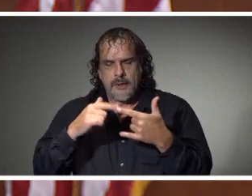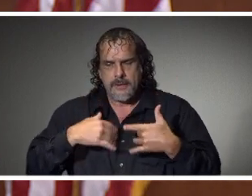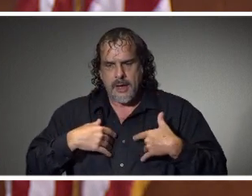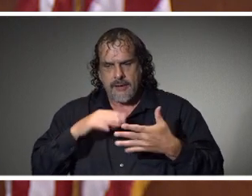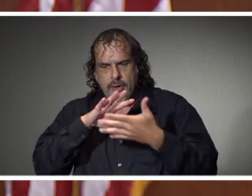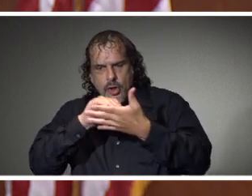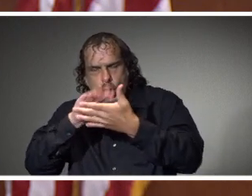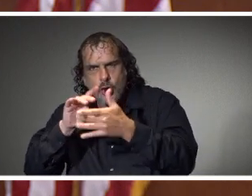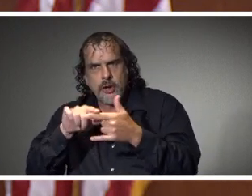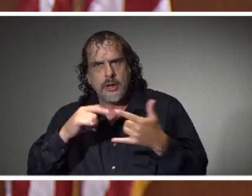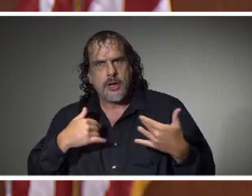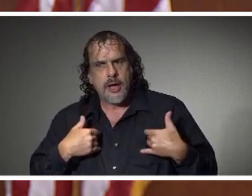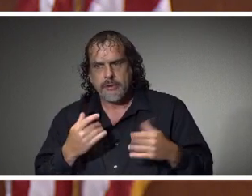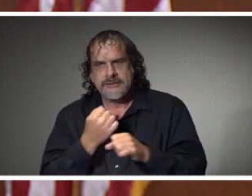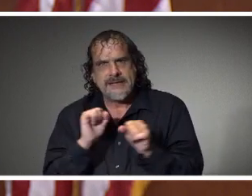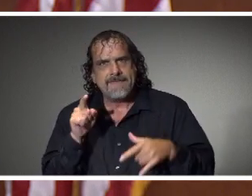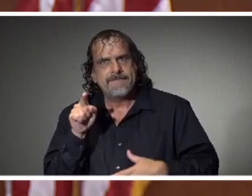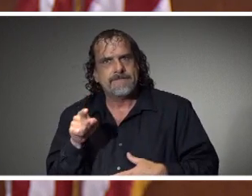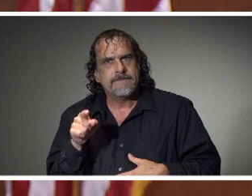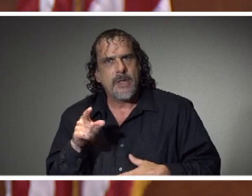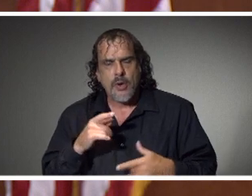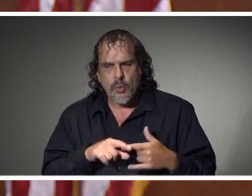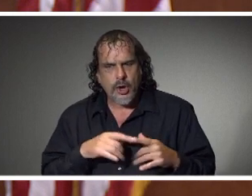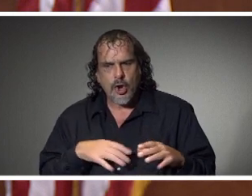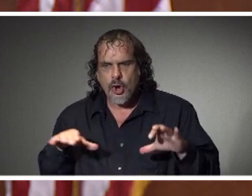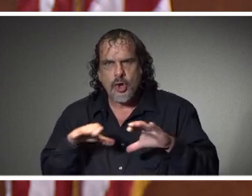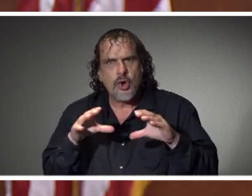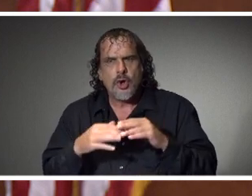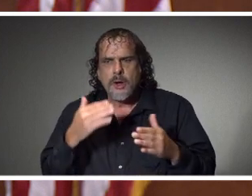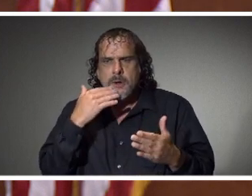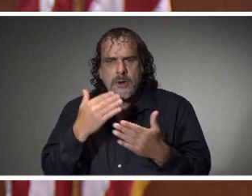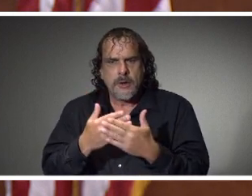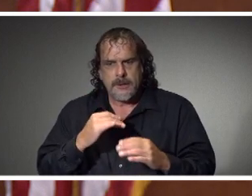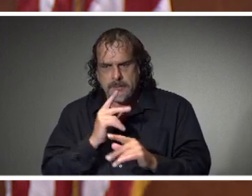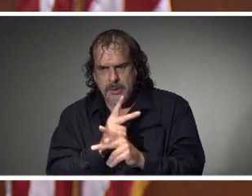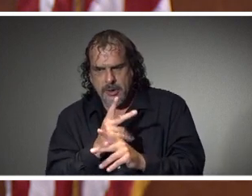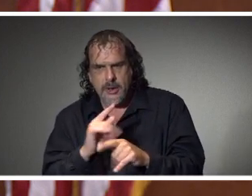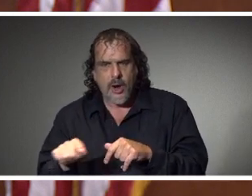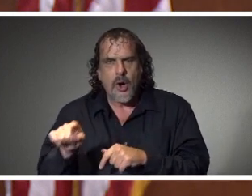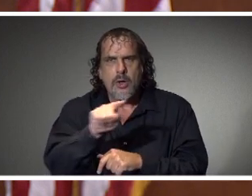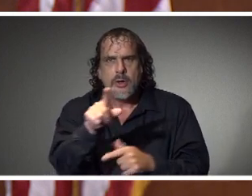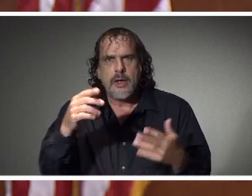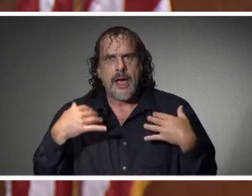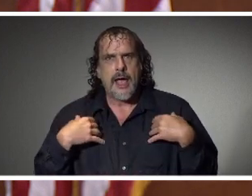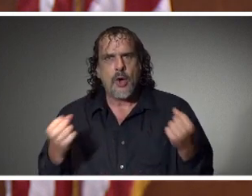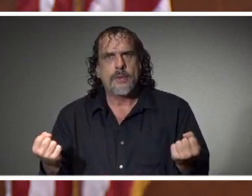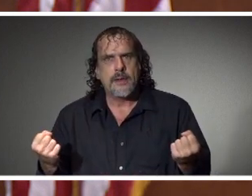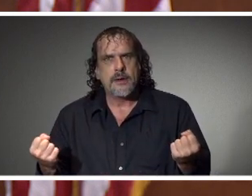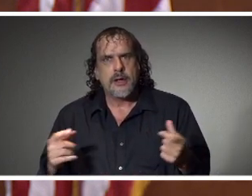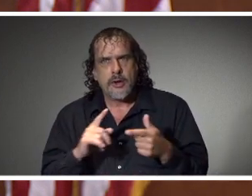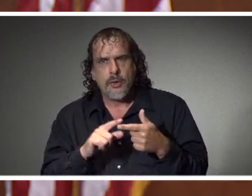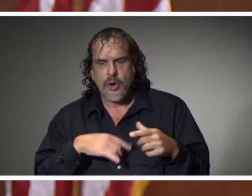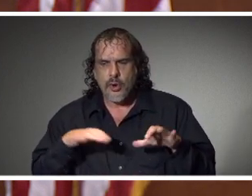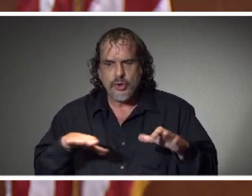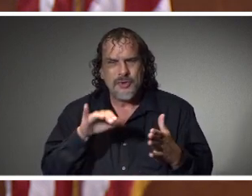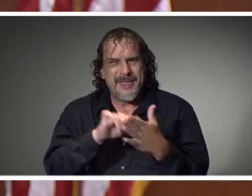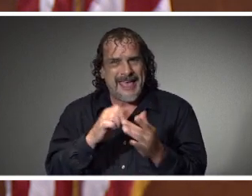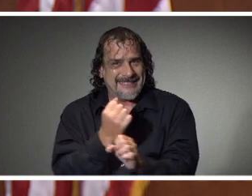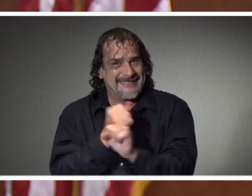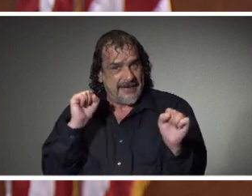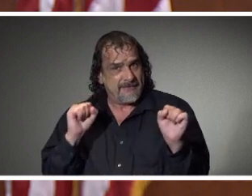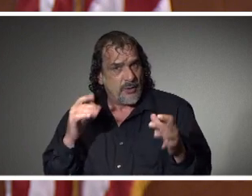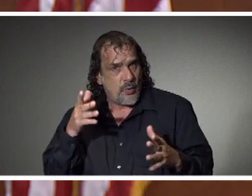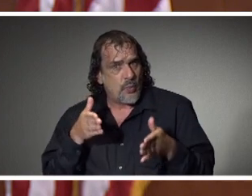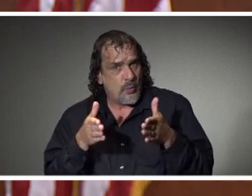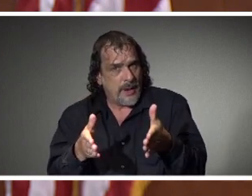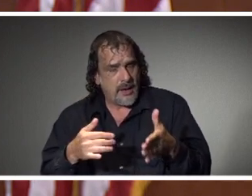an overwhelming focus on public health. We're going to do it in a safe way. I